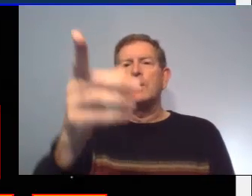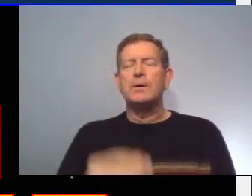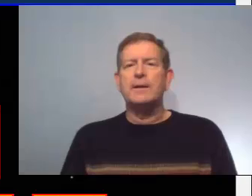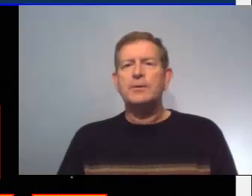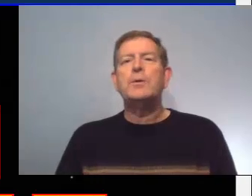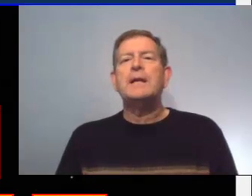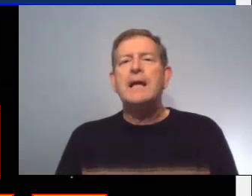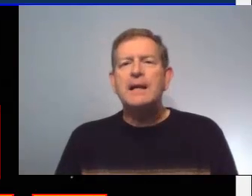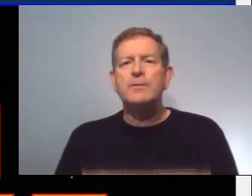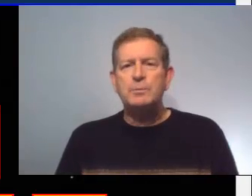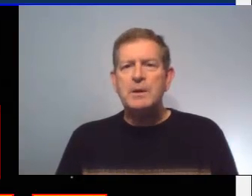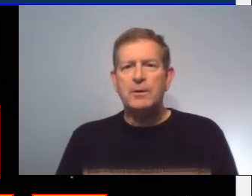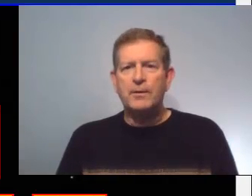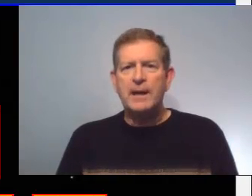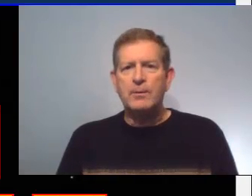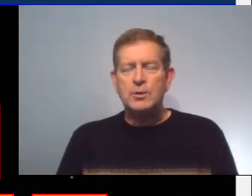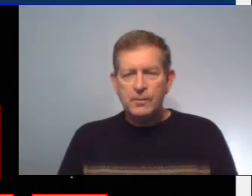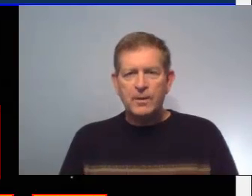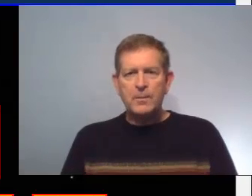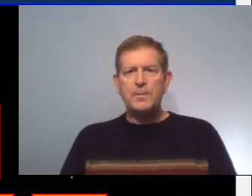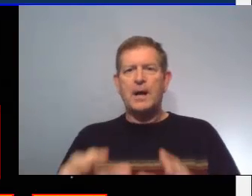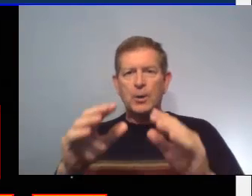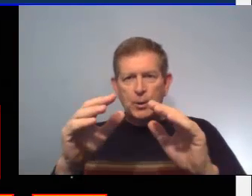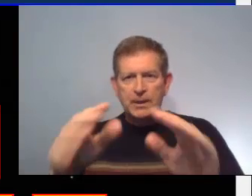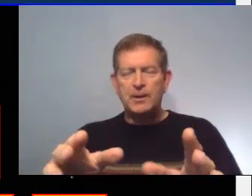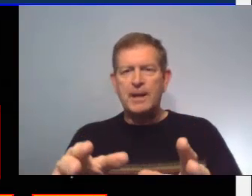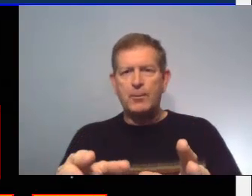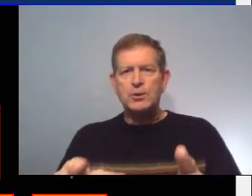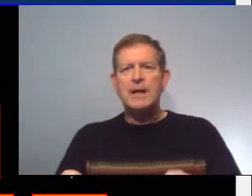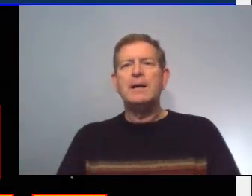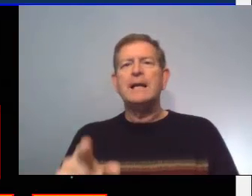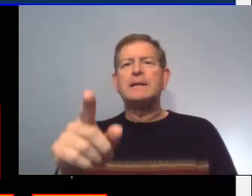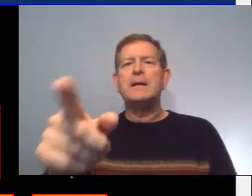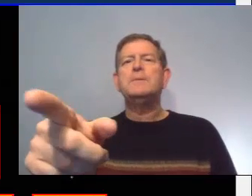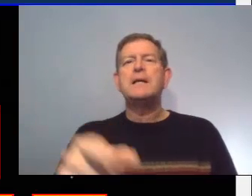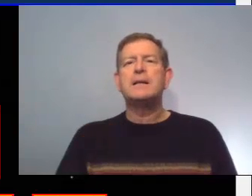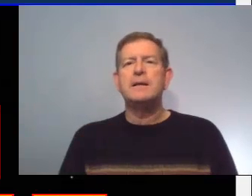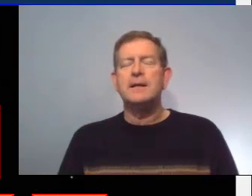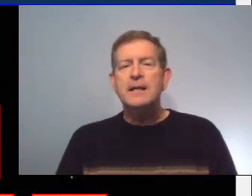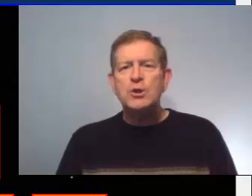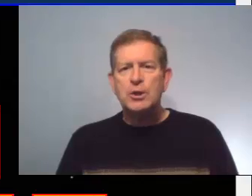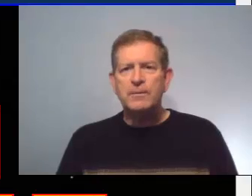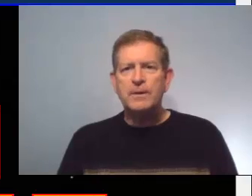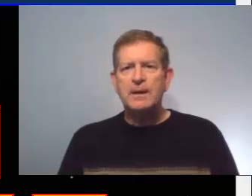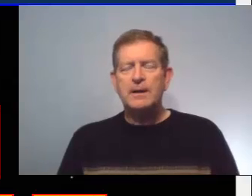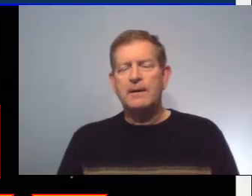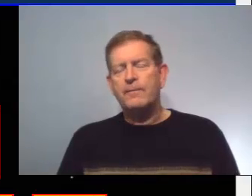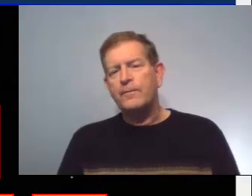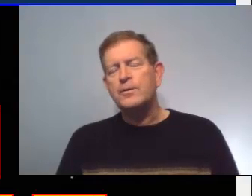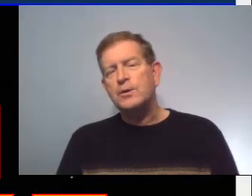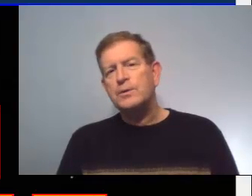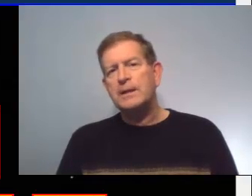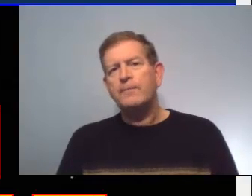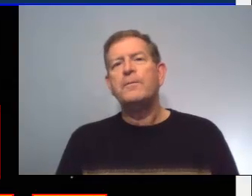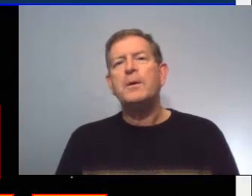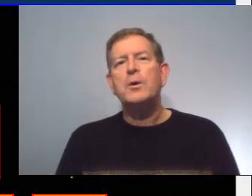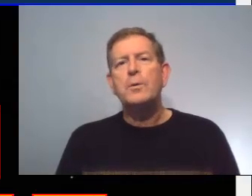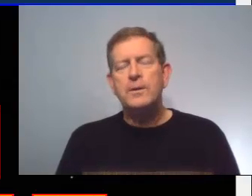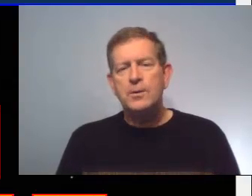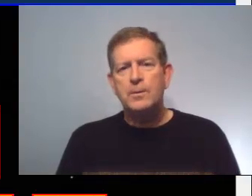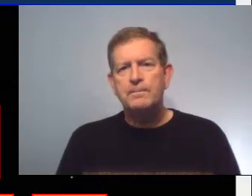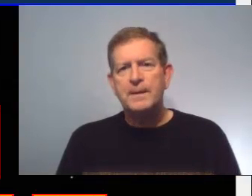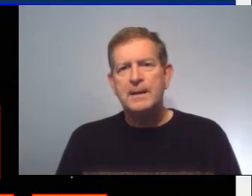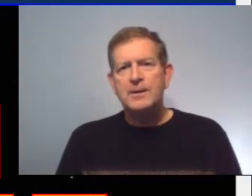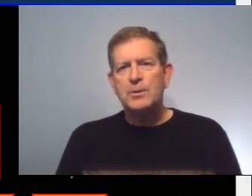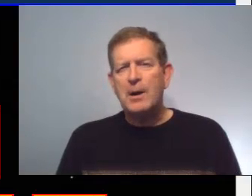to the native speaker of the language. You, for the moment, are learning their language. Let them take the initiative of first using the familiar